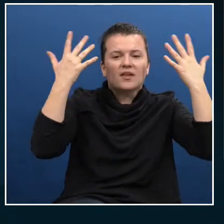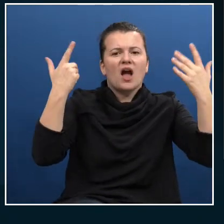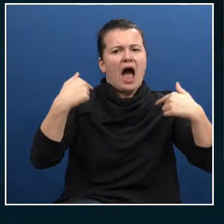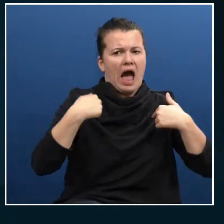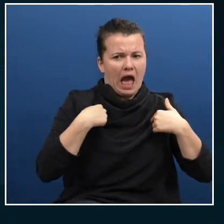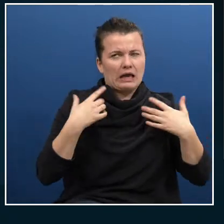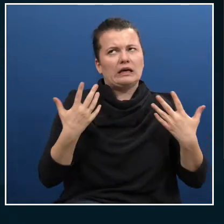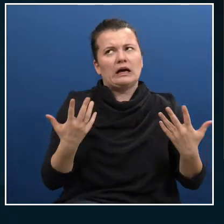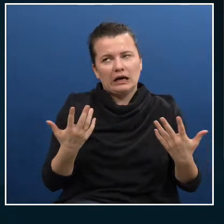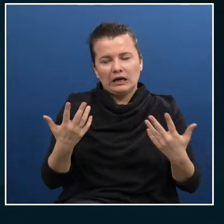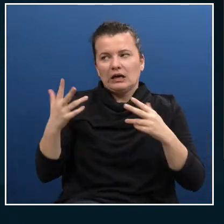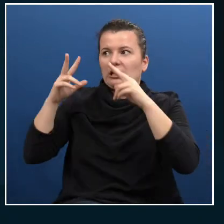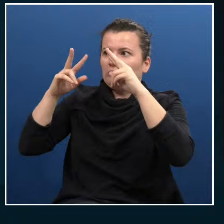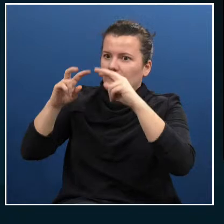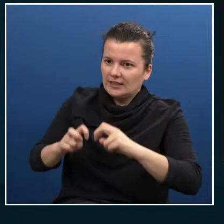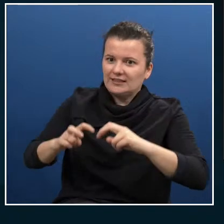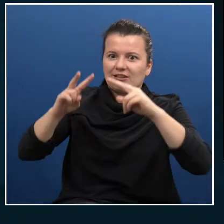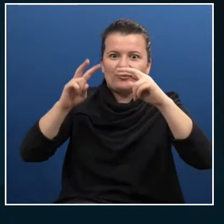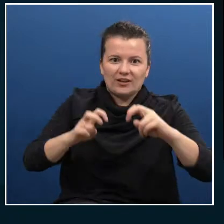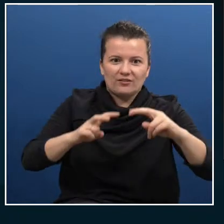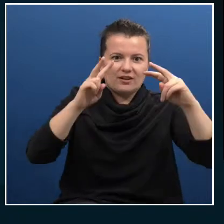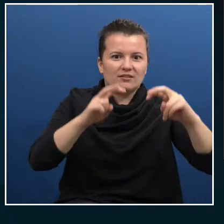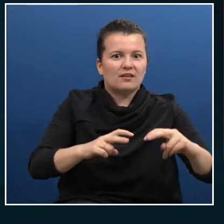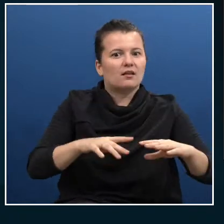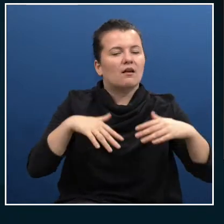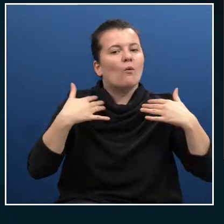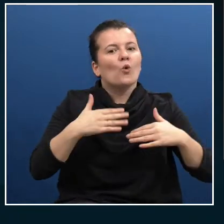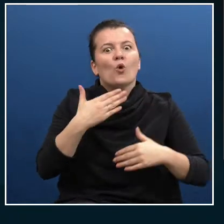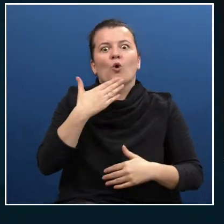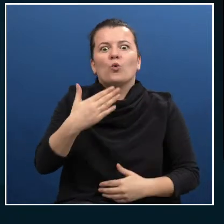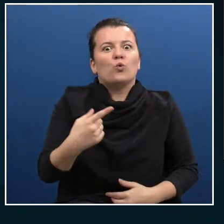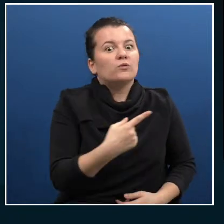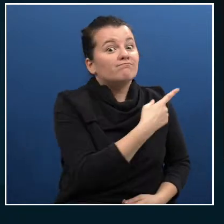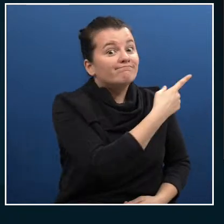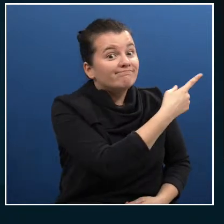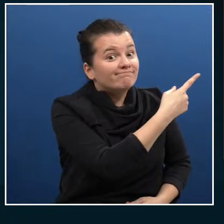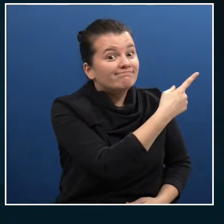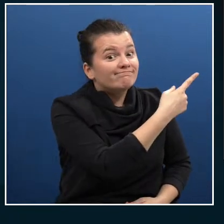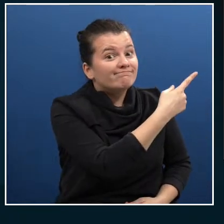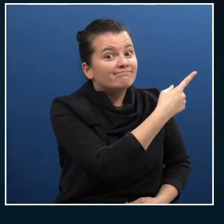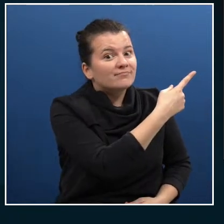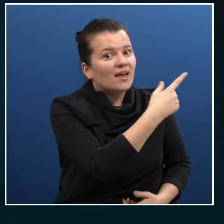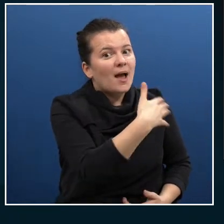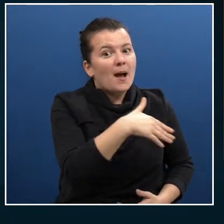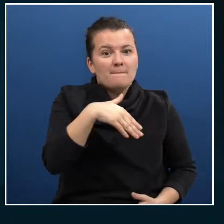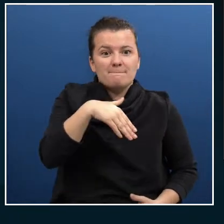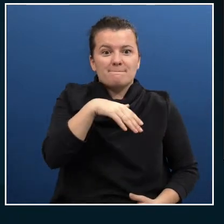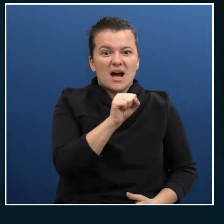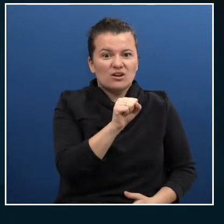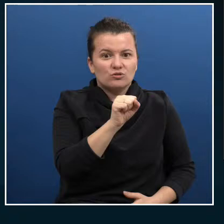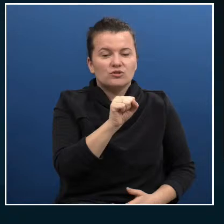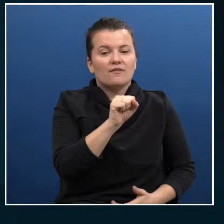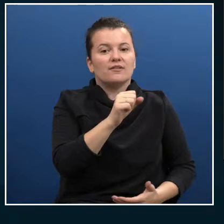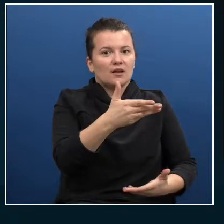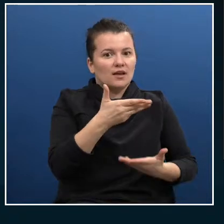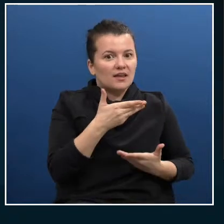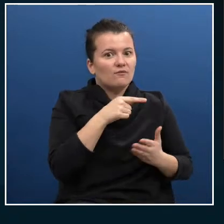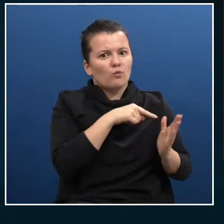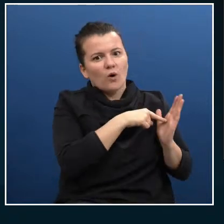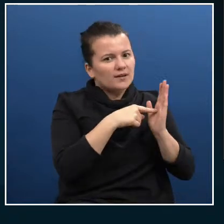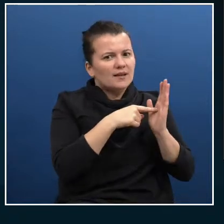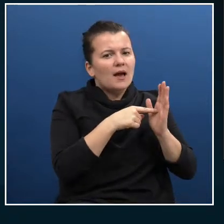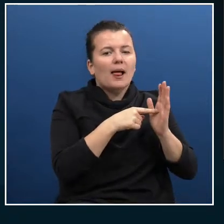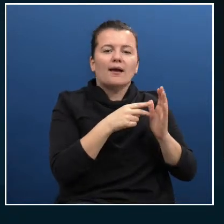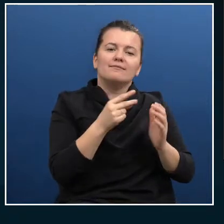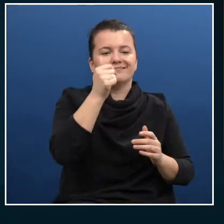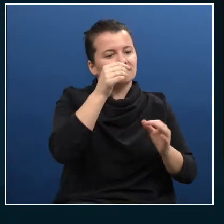was very fortunate to find a quick start guide provided by Microsoft that basically tells you that you